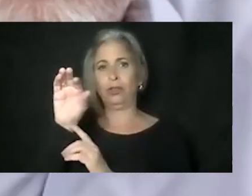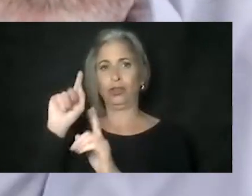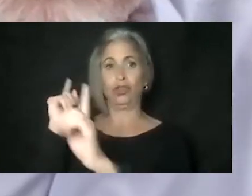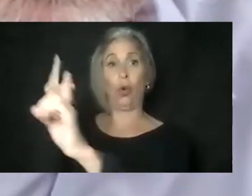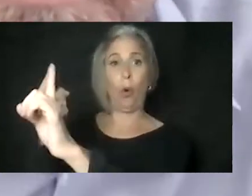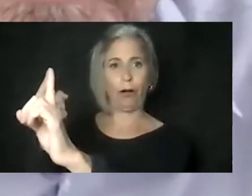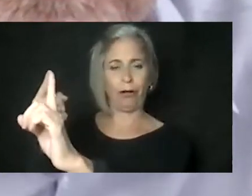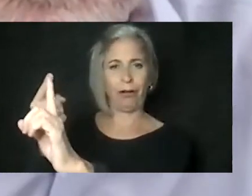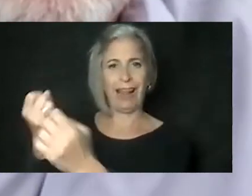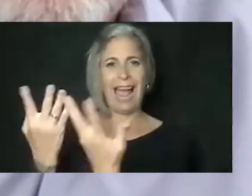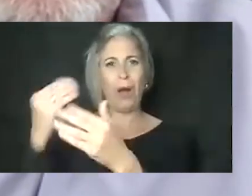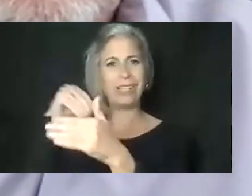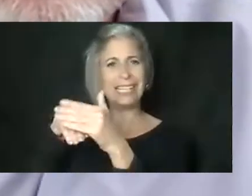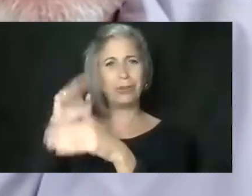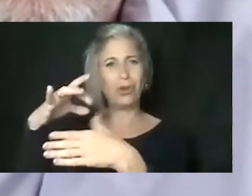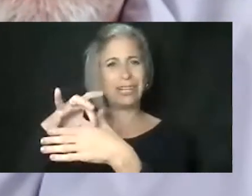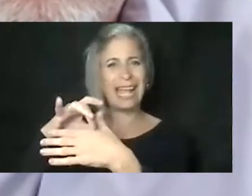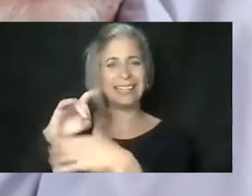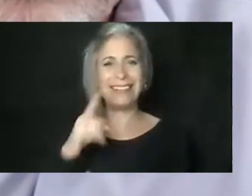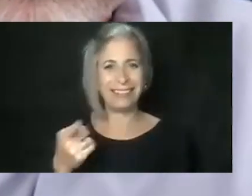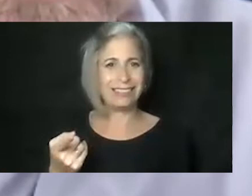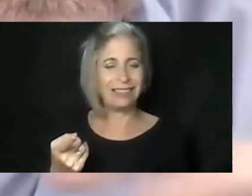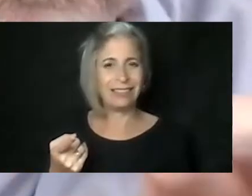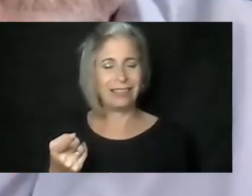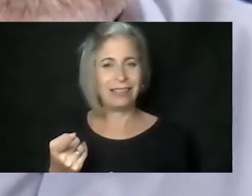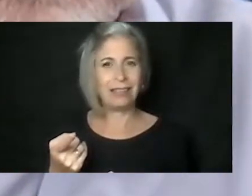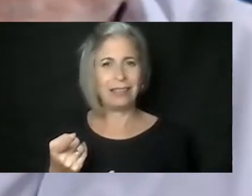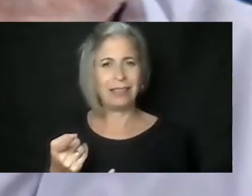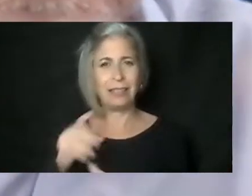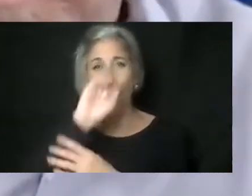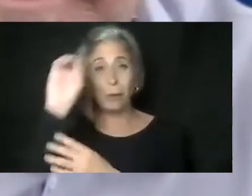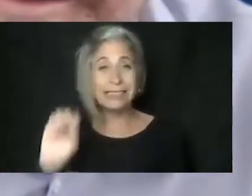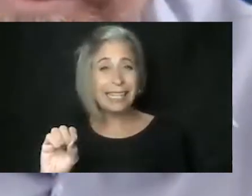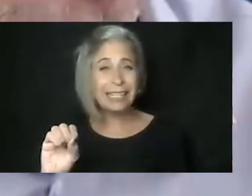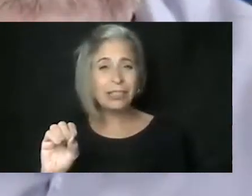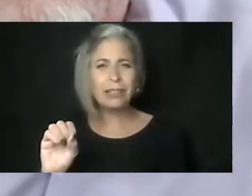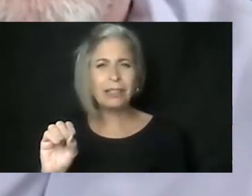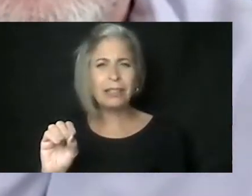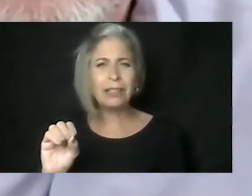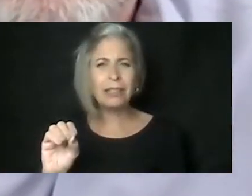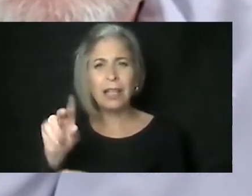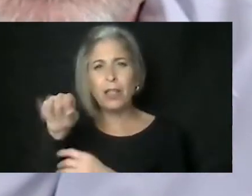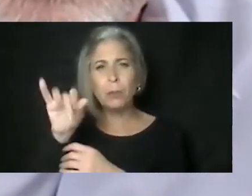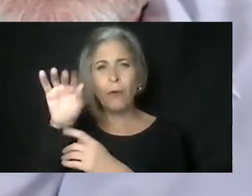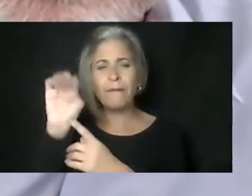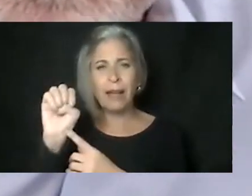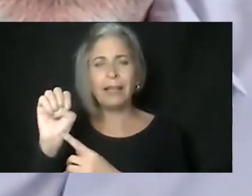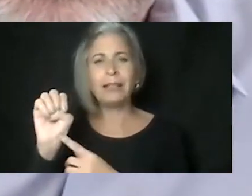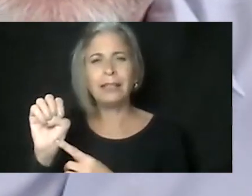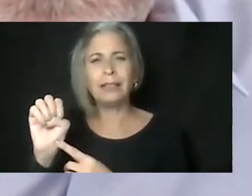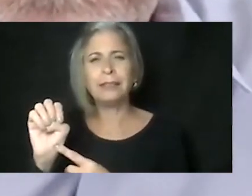good or how accessible your content is, or you get like percentages, just like profile completion